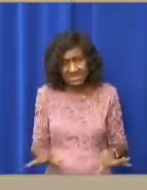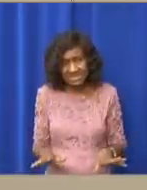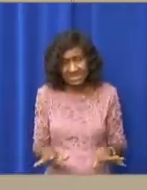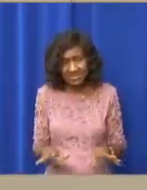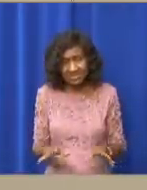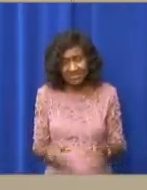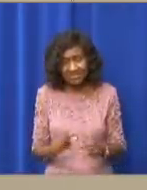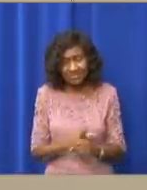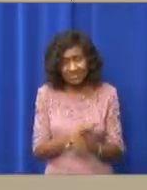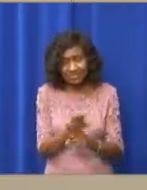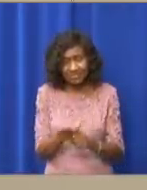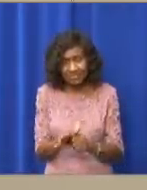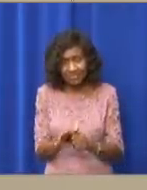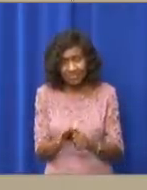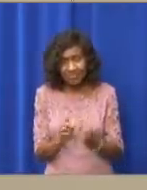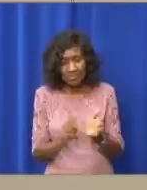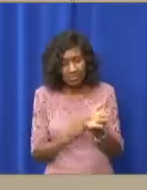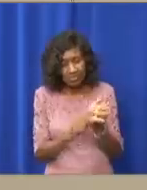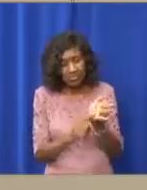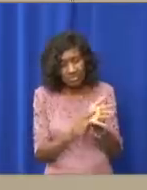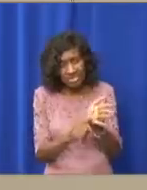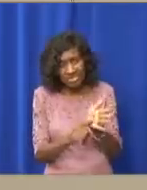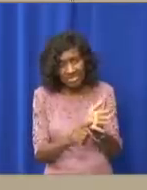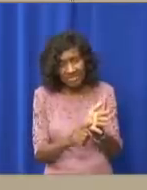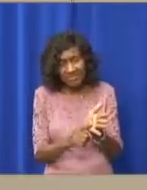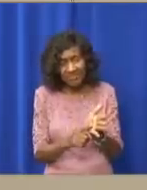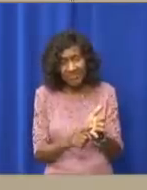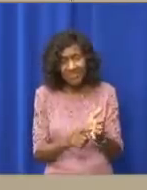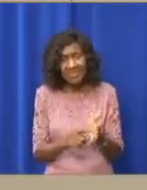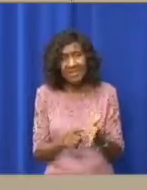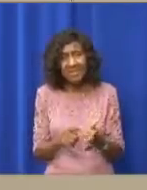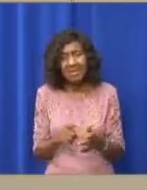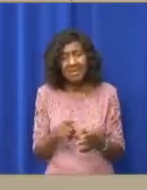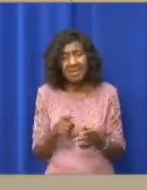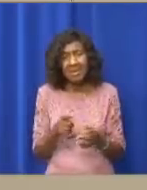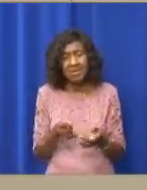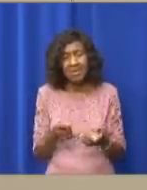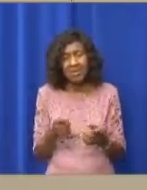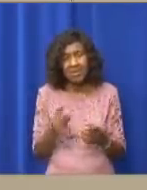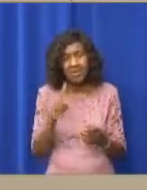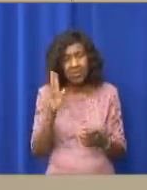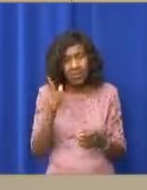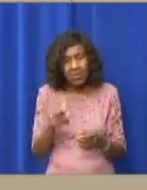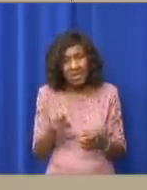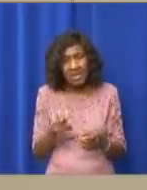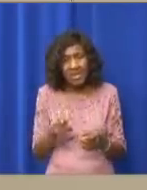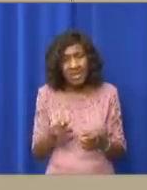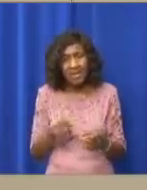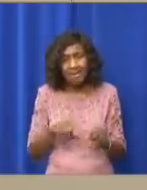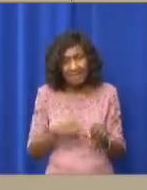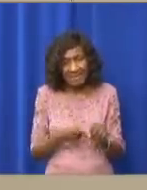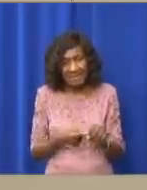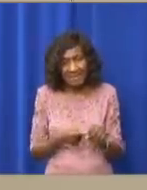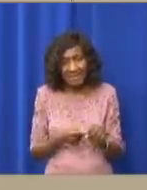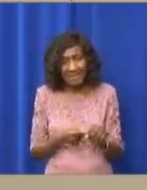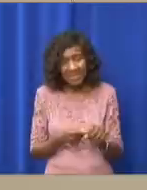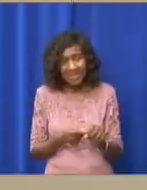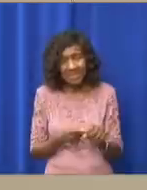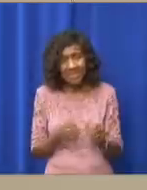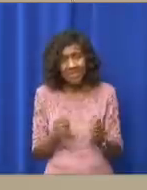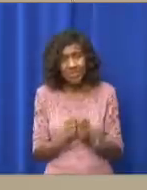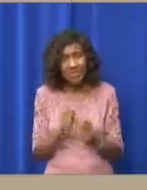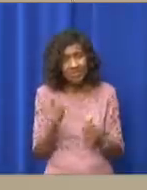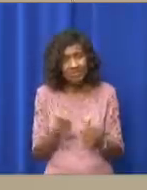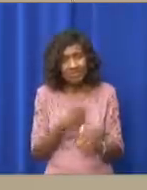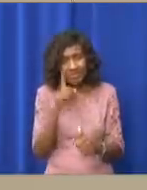COVID-19 screenings. These screenings will take place on a first-come, first-served basis.